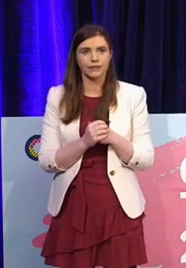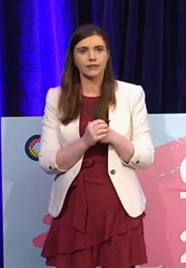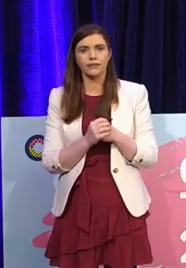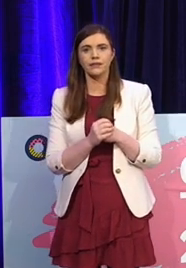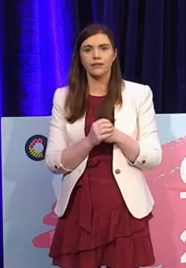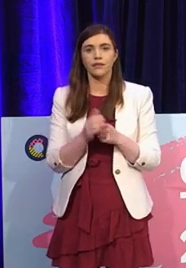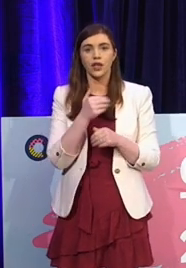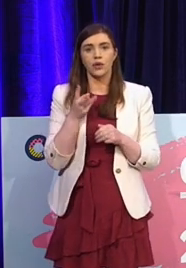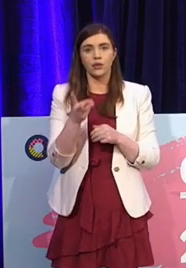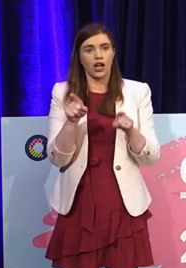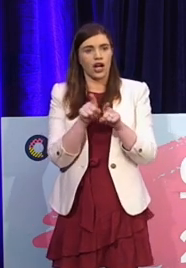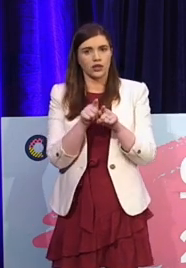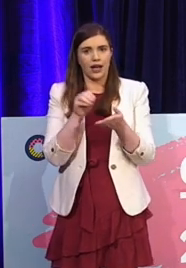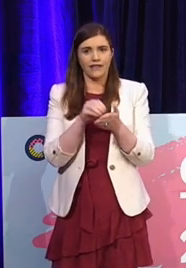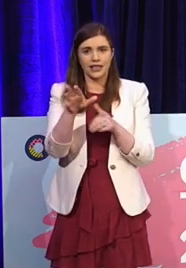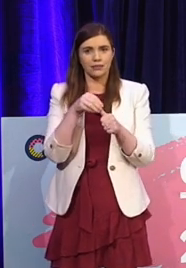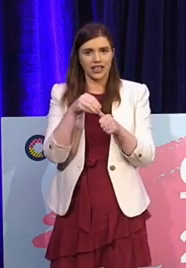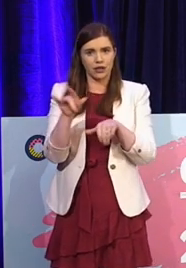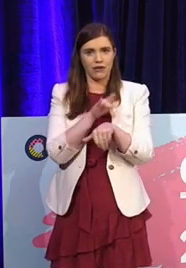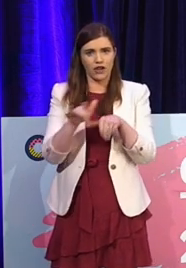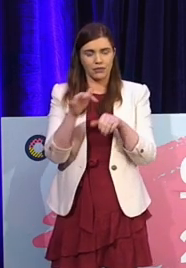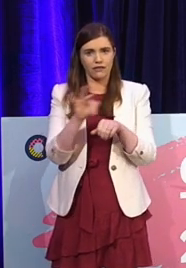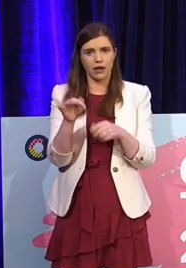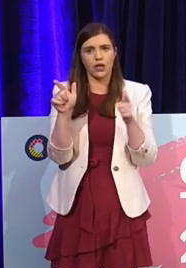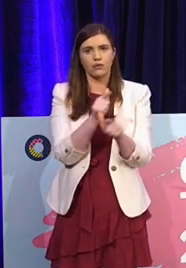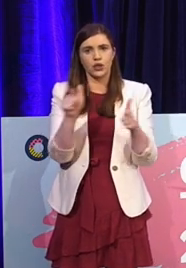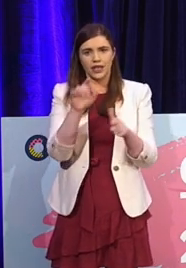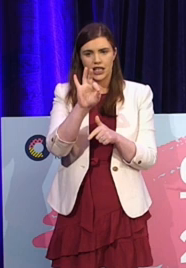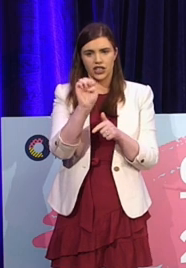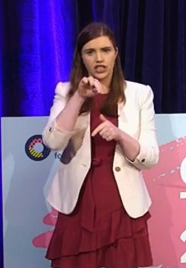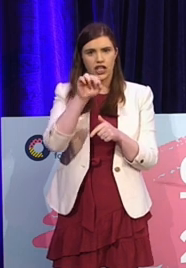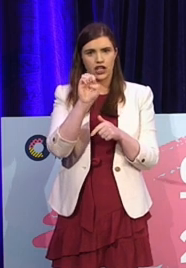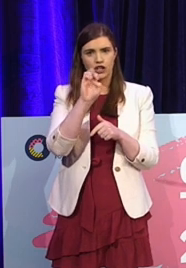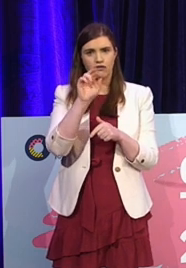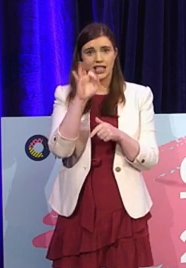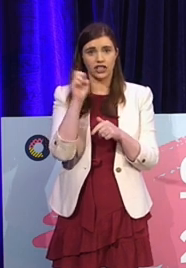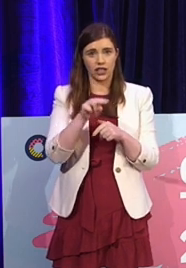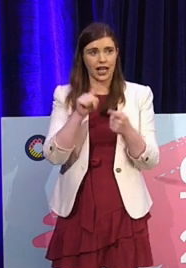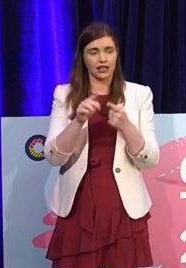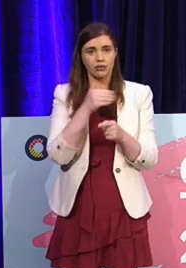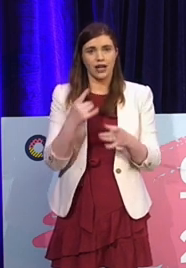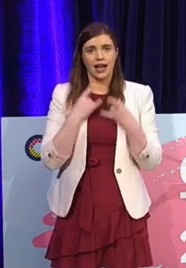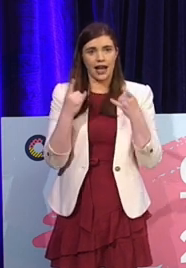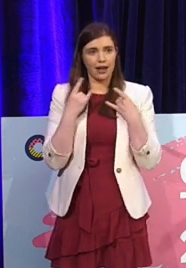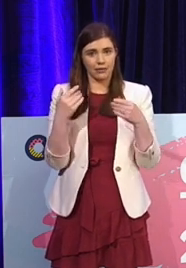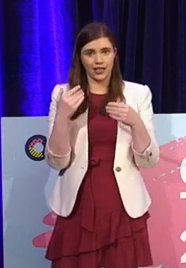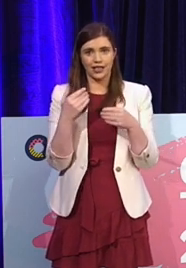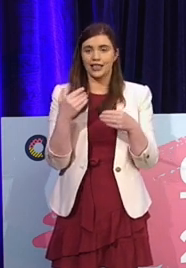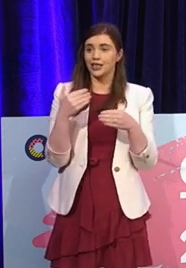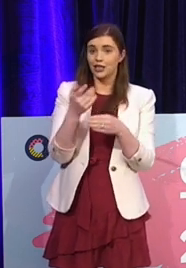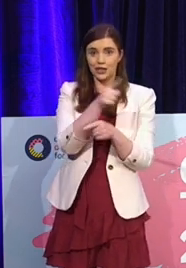We will also have a special performance from Music Generation to close off the show, and we're overjoyed to be joined by you,